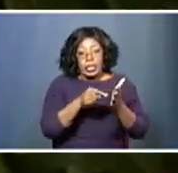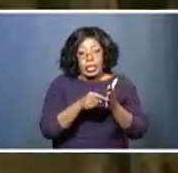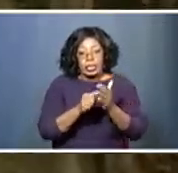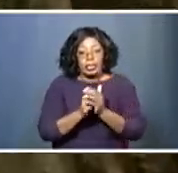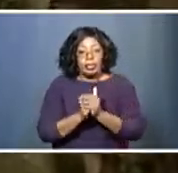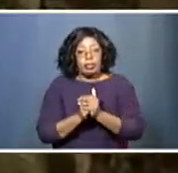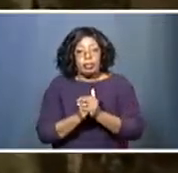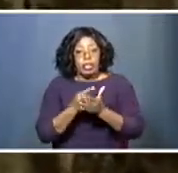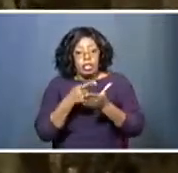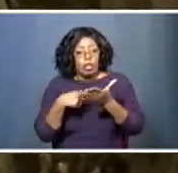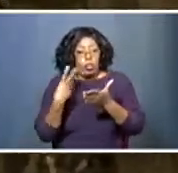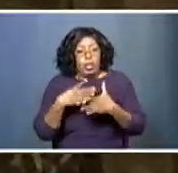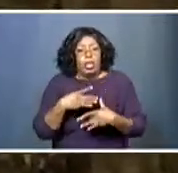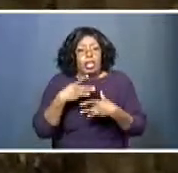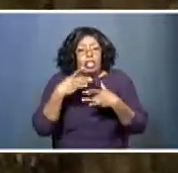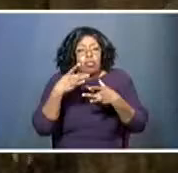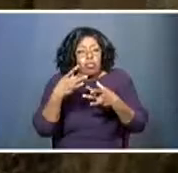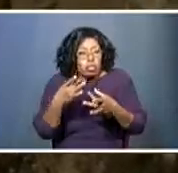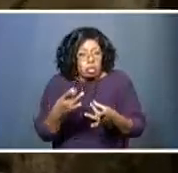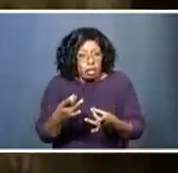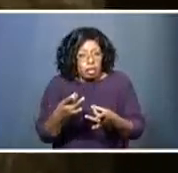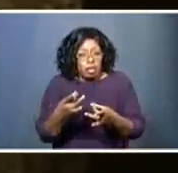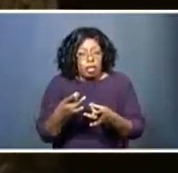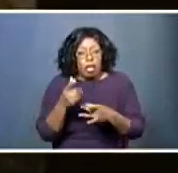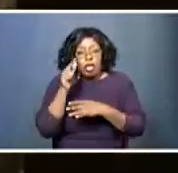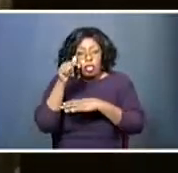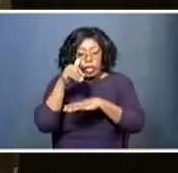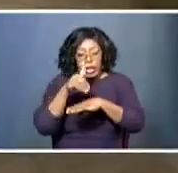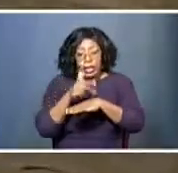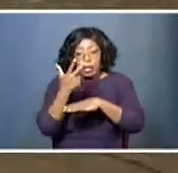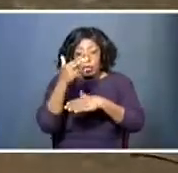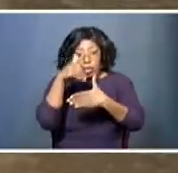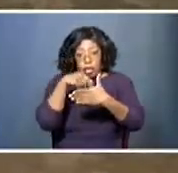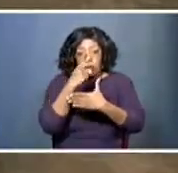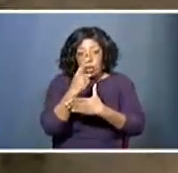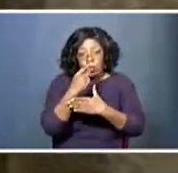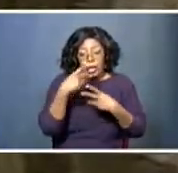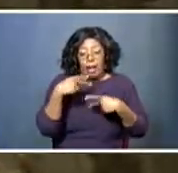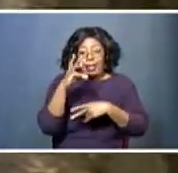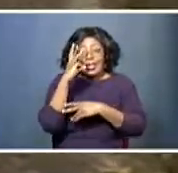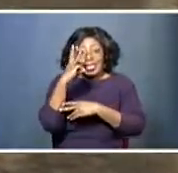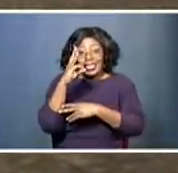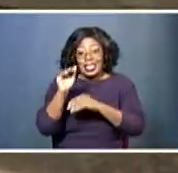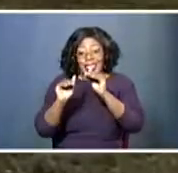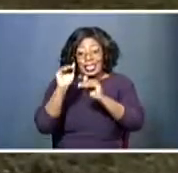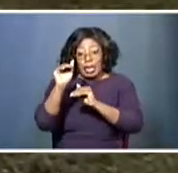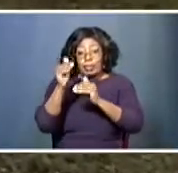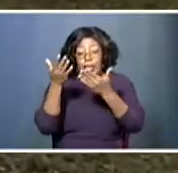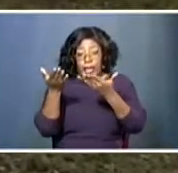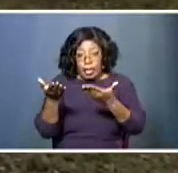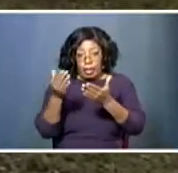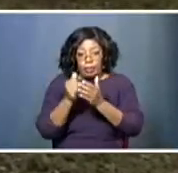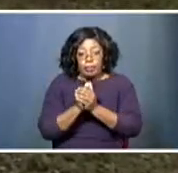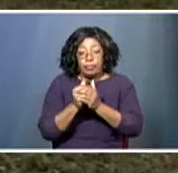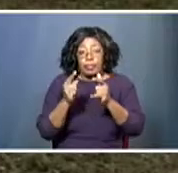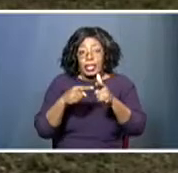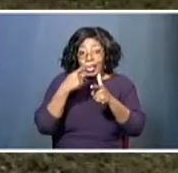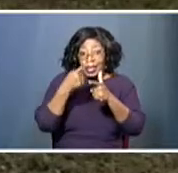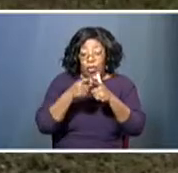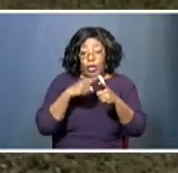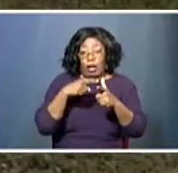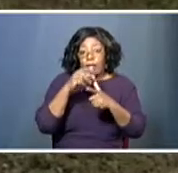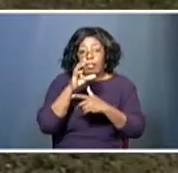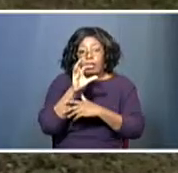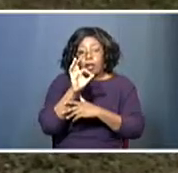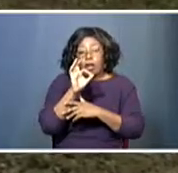really are interested in doing is looking at the gem of a 3-in-1 heritage site. We have 66 steps right here, and up on the fort we